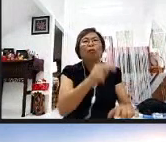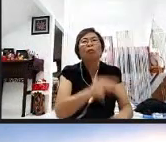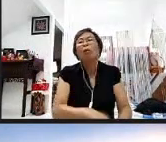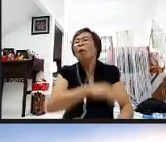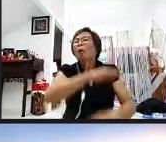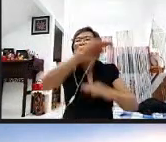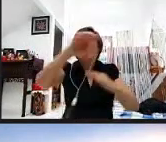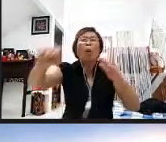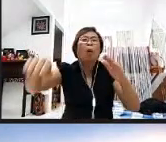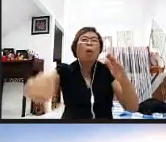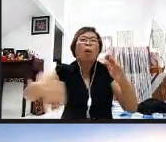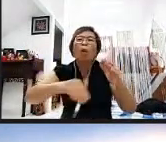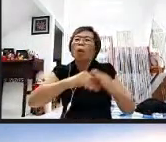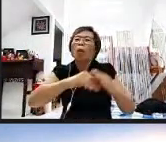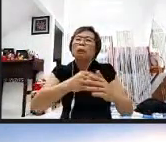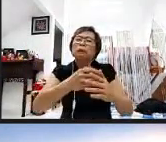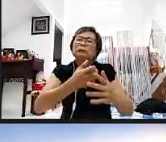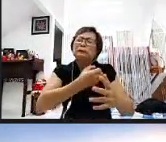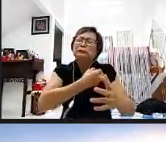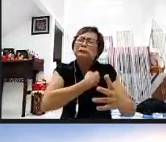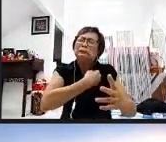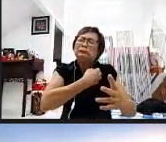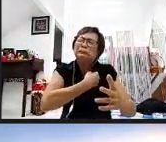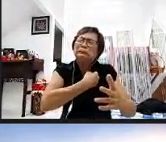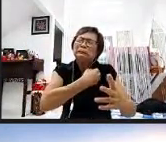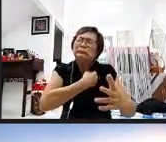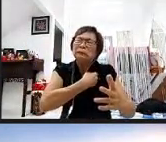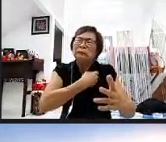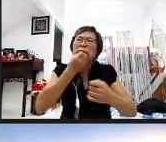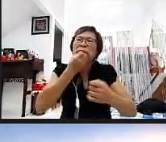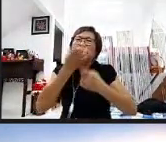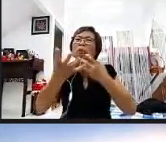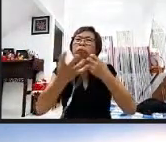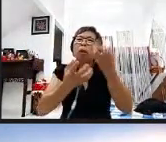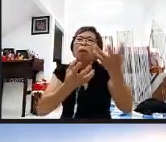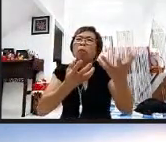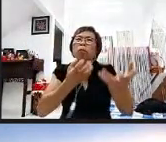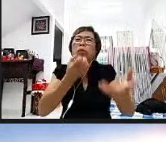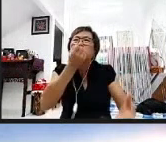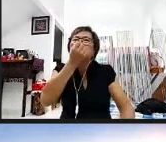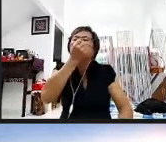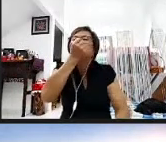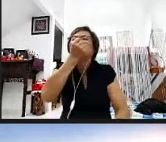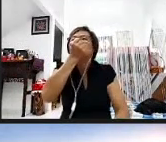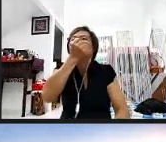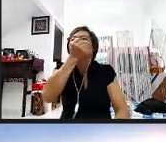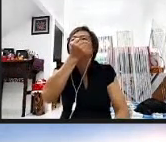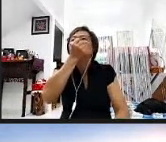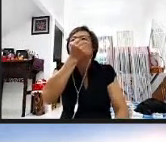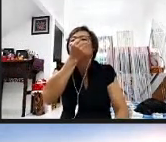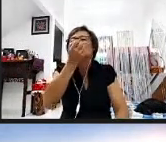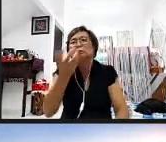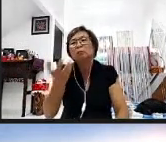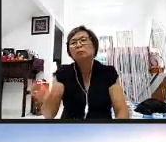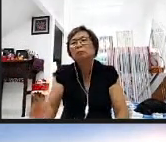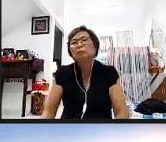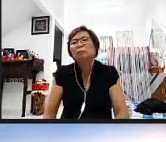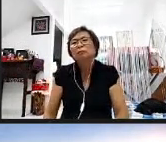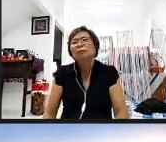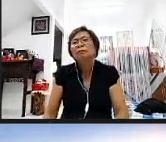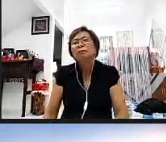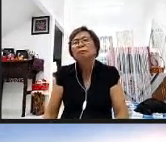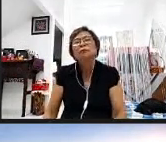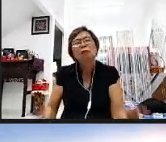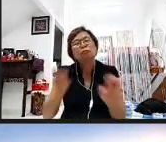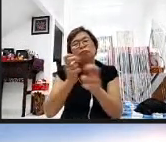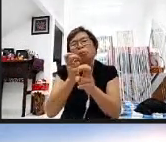properly expressed, so the bereavement may not be properly expressed as well. So these are difficult